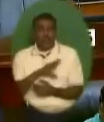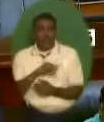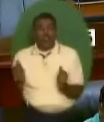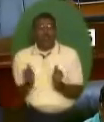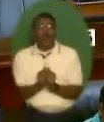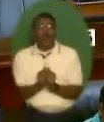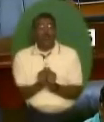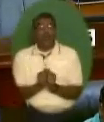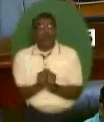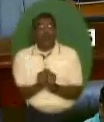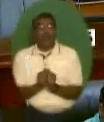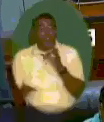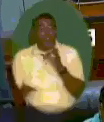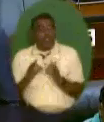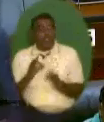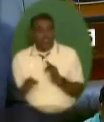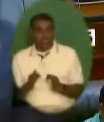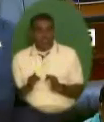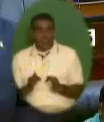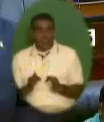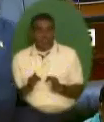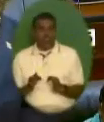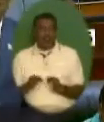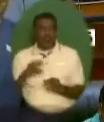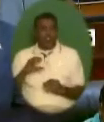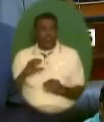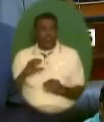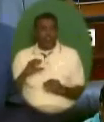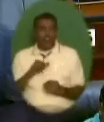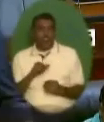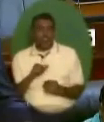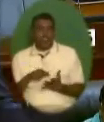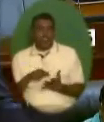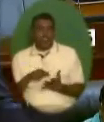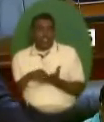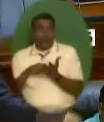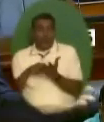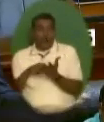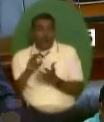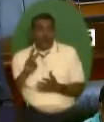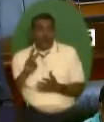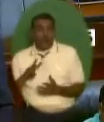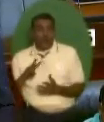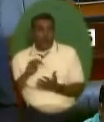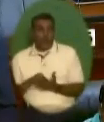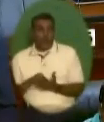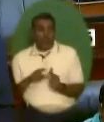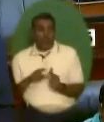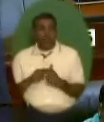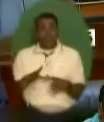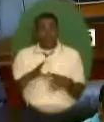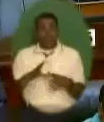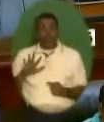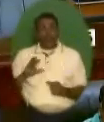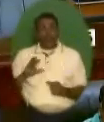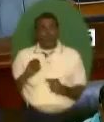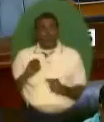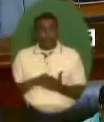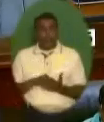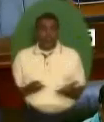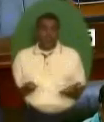them, if contractors are owed $2 million, they are seeking to claim $50 million or thereabouts. Mr.